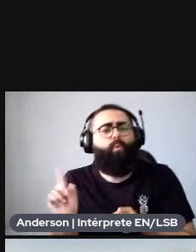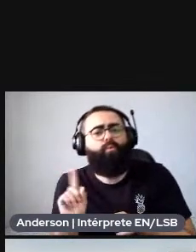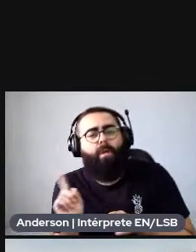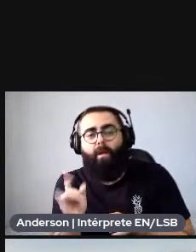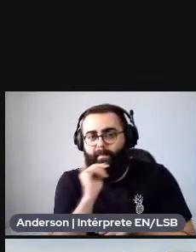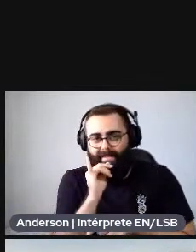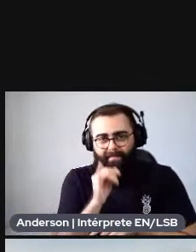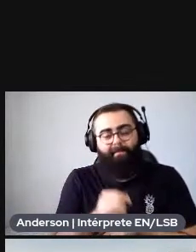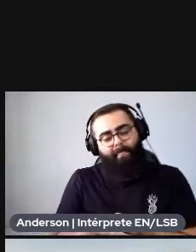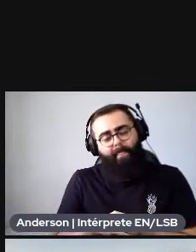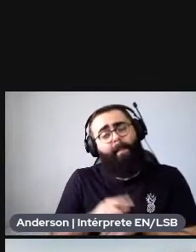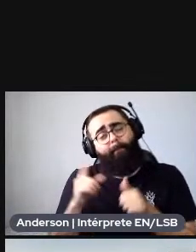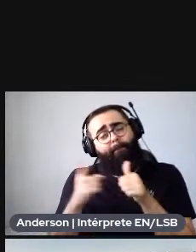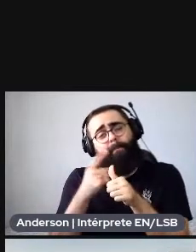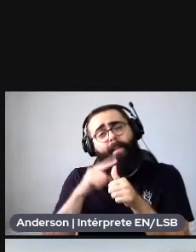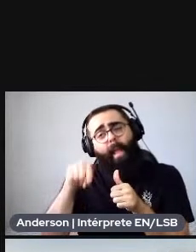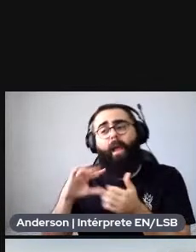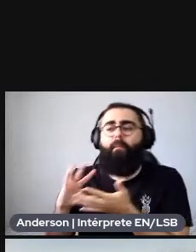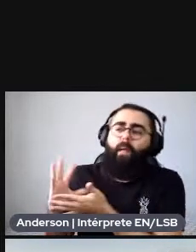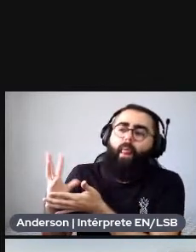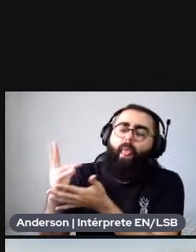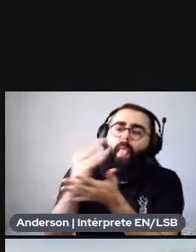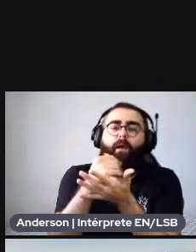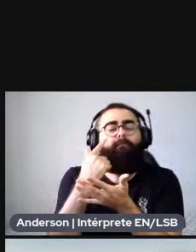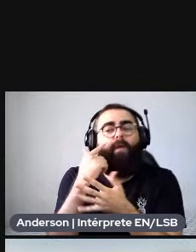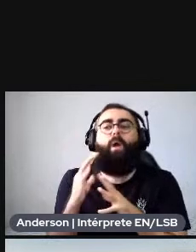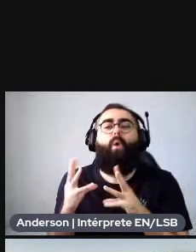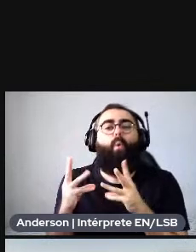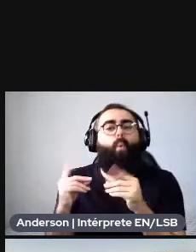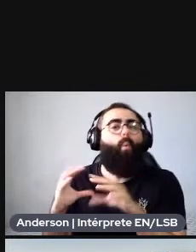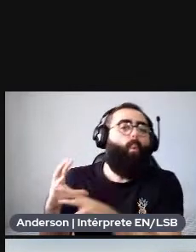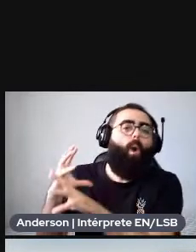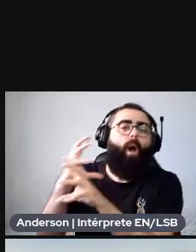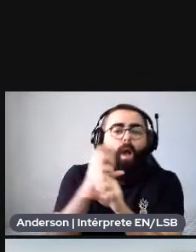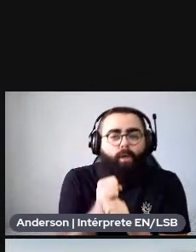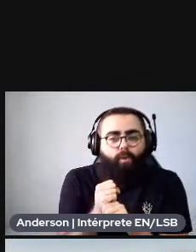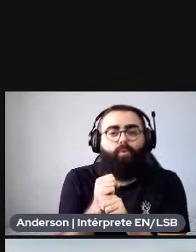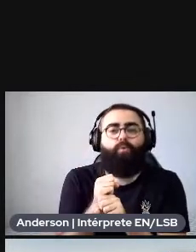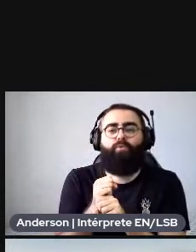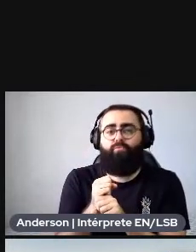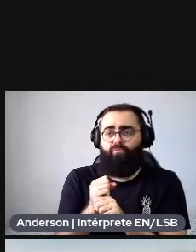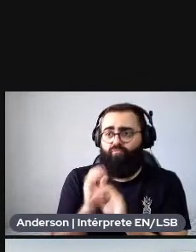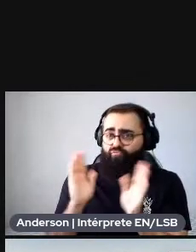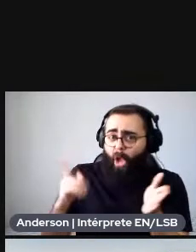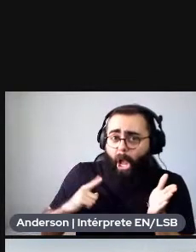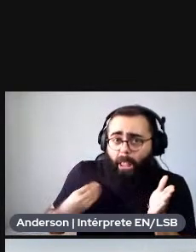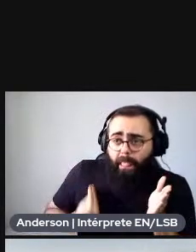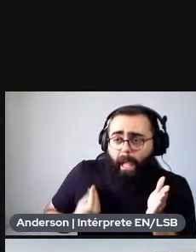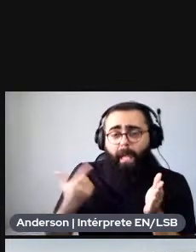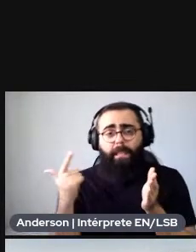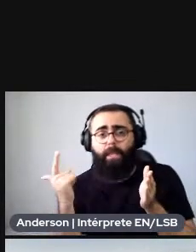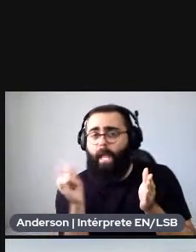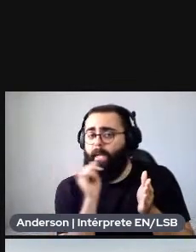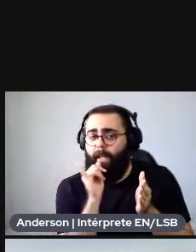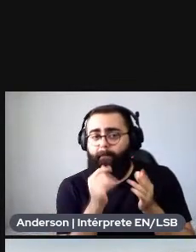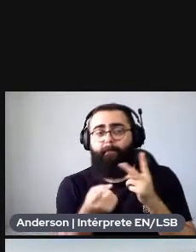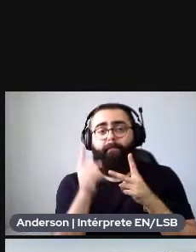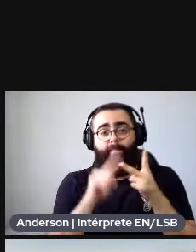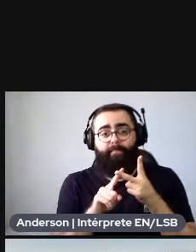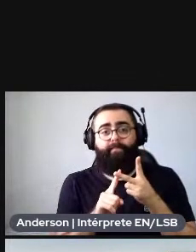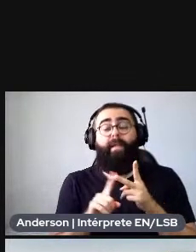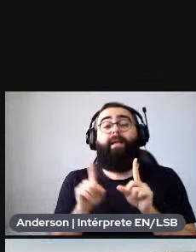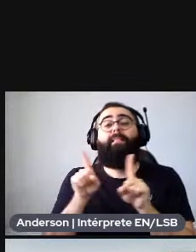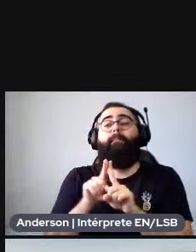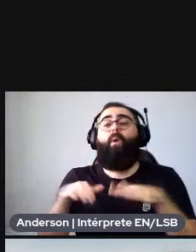frequency, or the number of occurrences of the construction, the type frequency, so the number of different types that instantiate